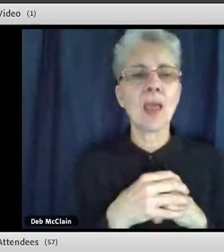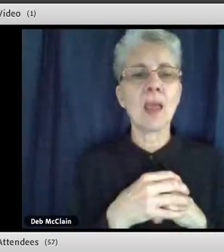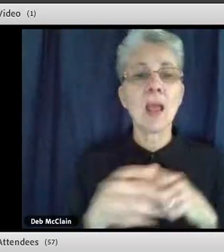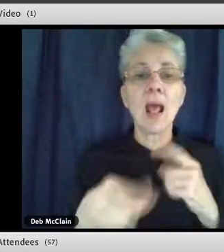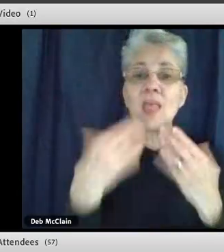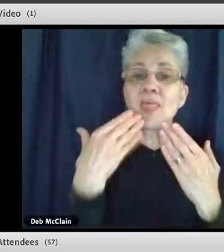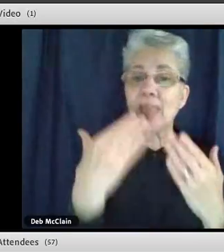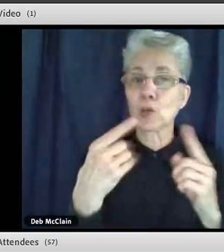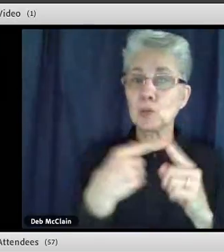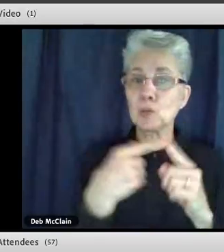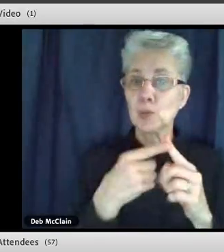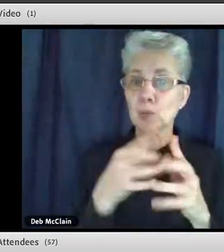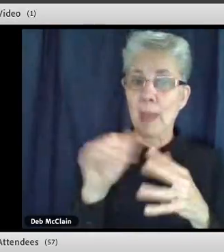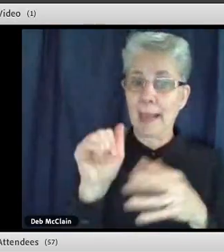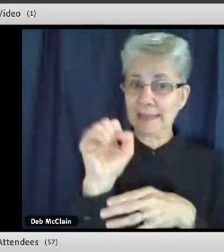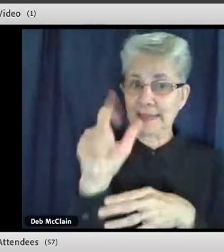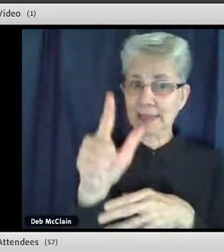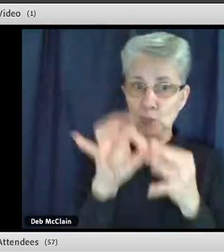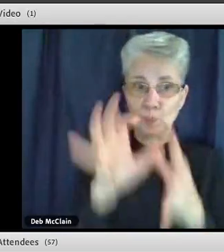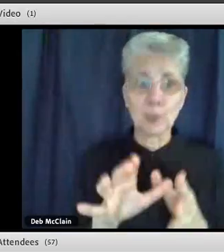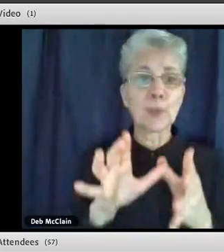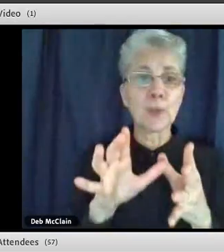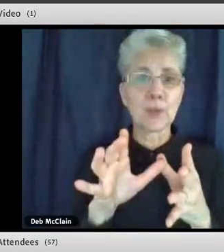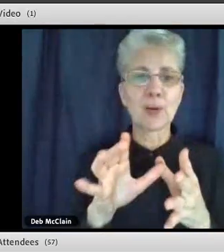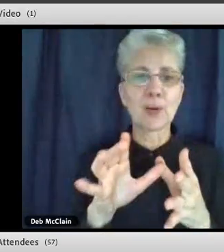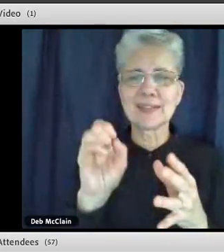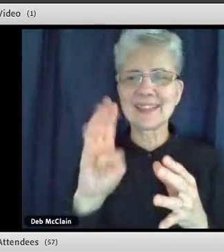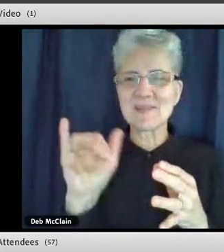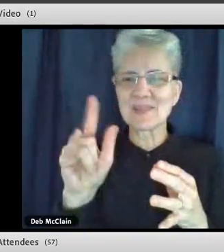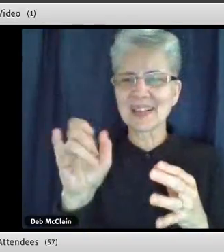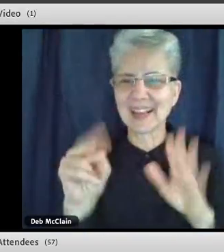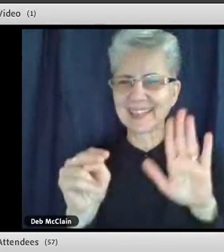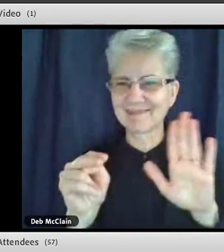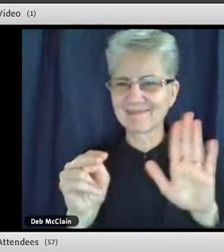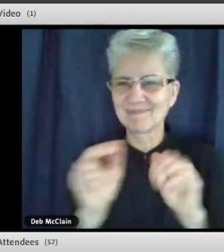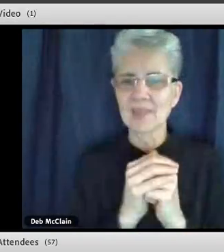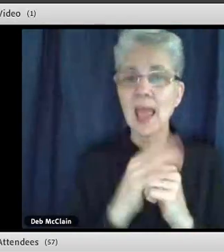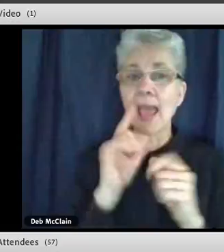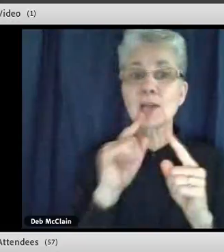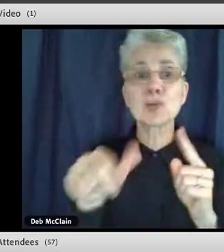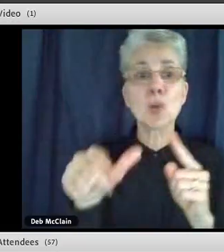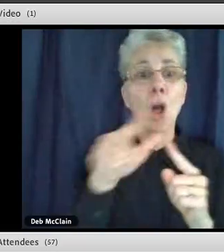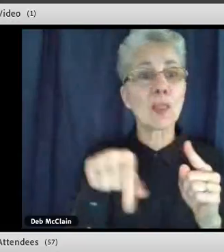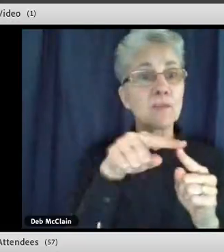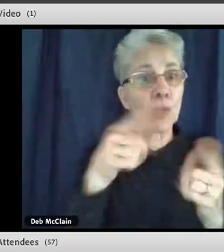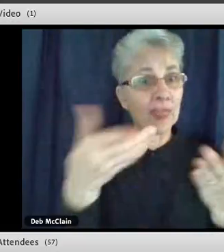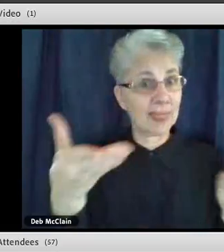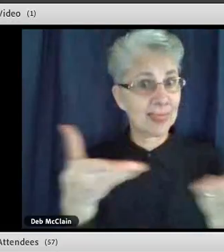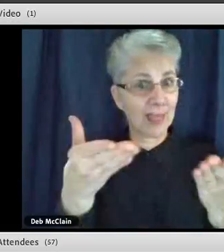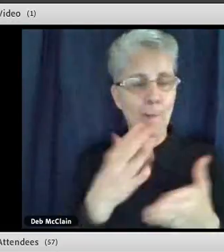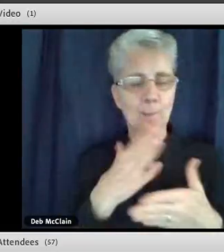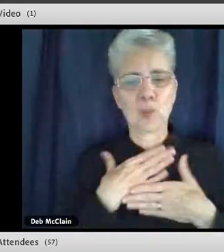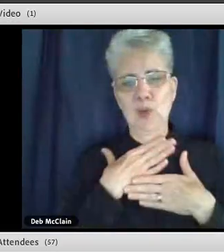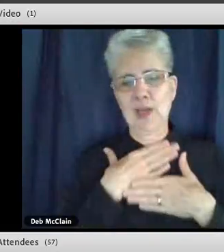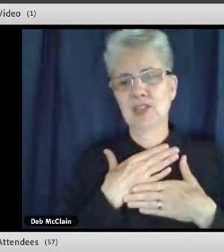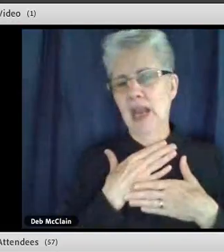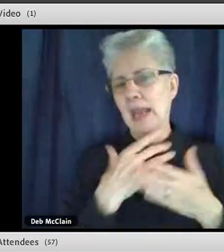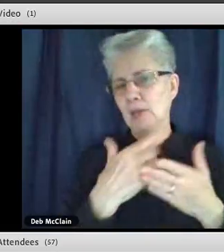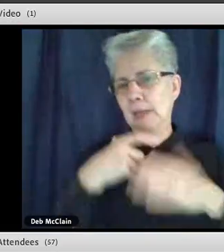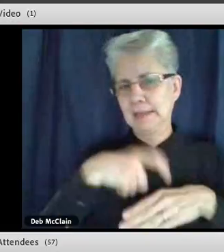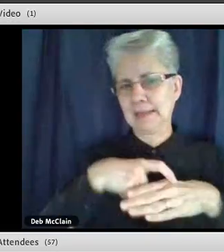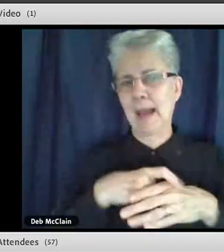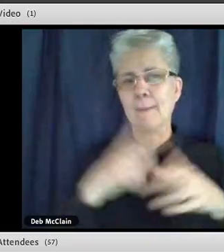you to our American Sign Language interpreter, Deb McLean. And to all of you out there, we appreciate you spending time with